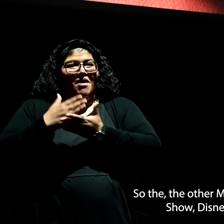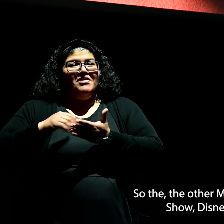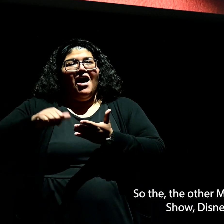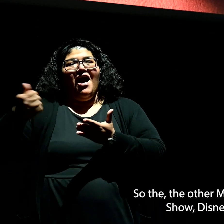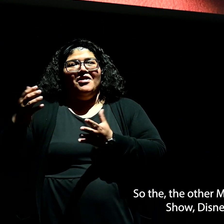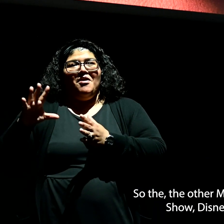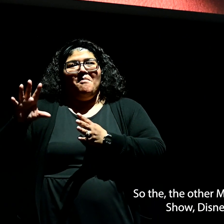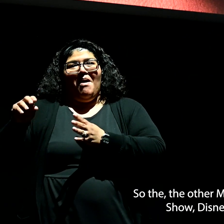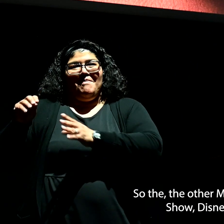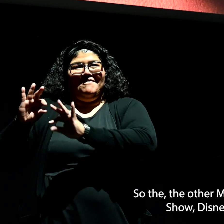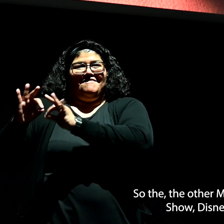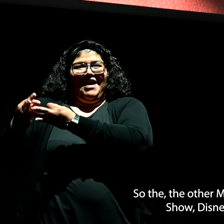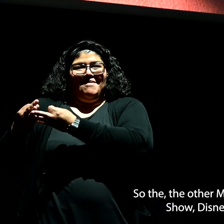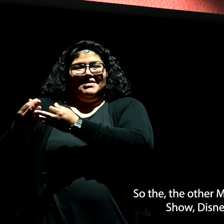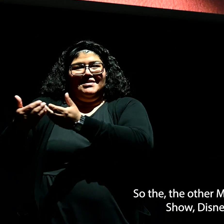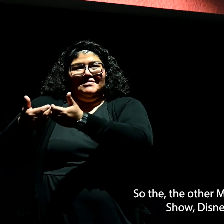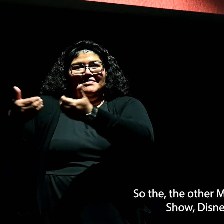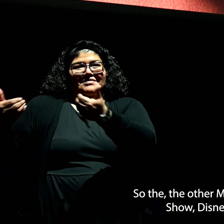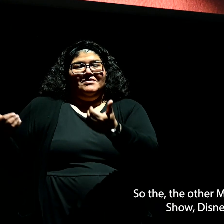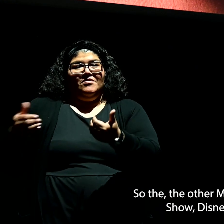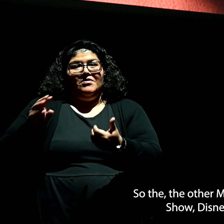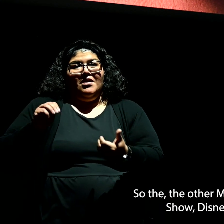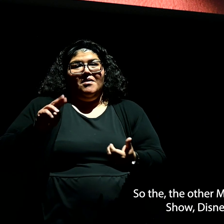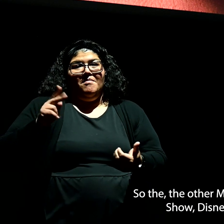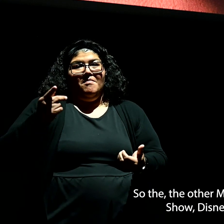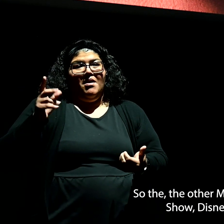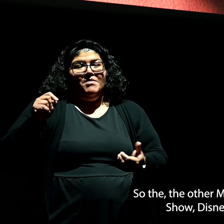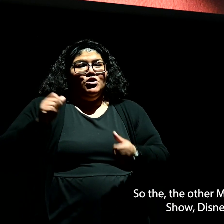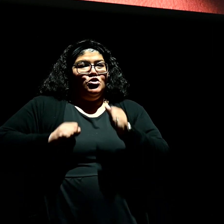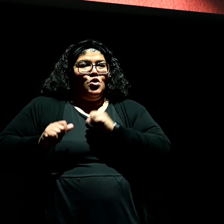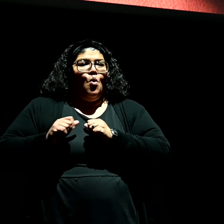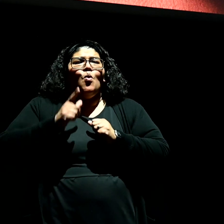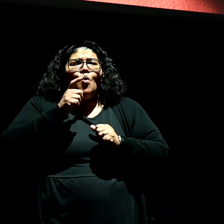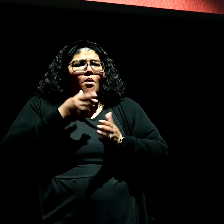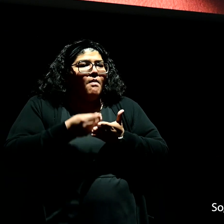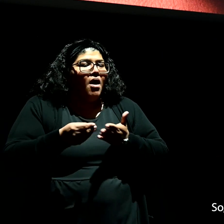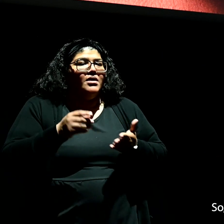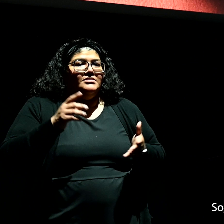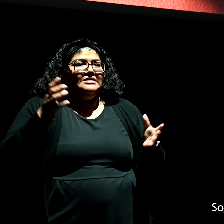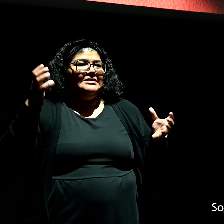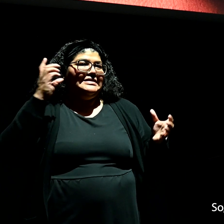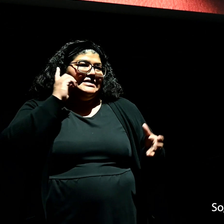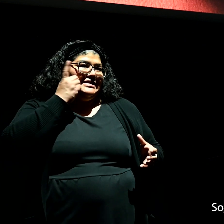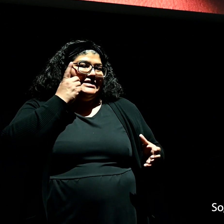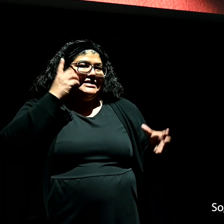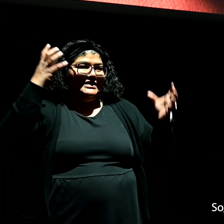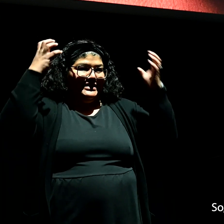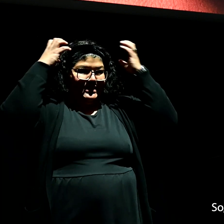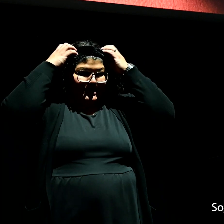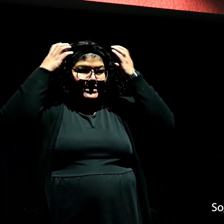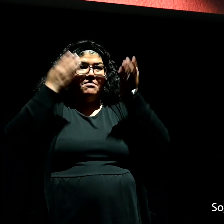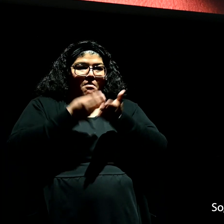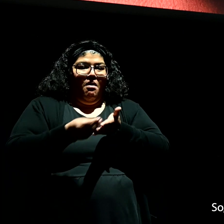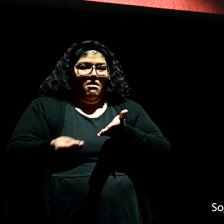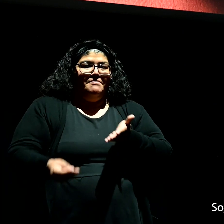So the other Muppets, so the Muppet Show, Disney bought them. So